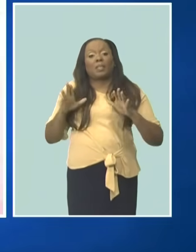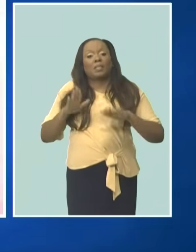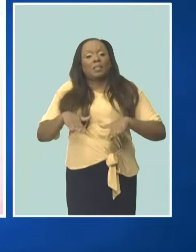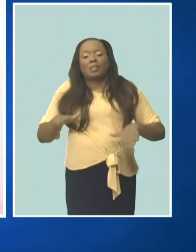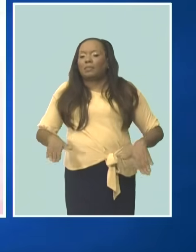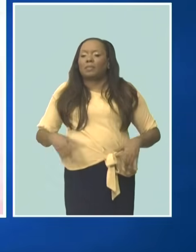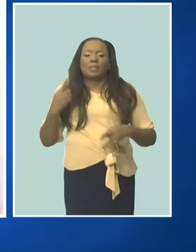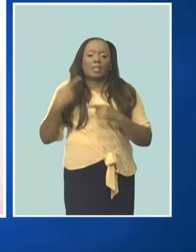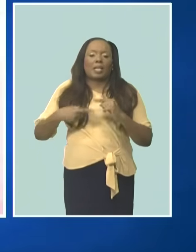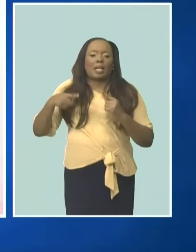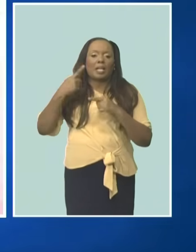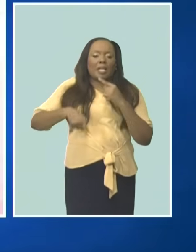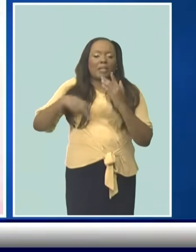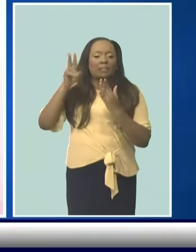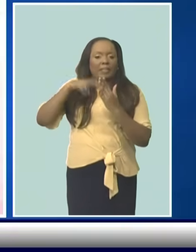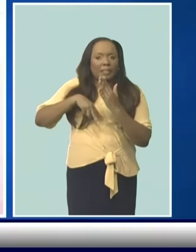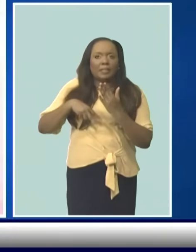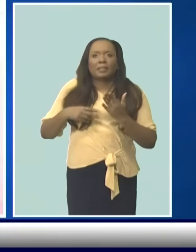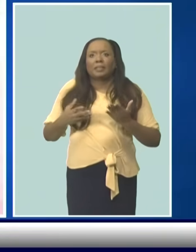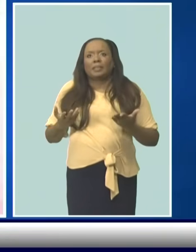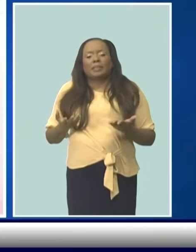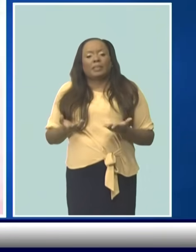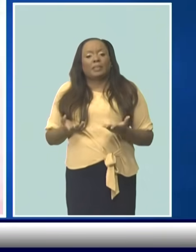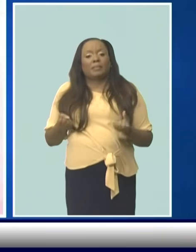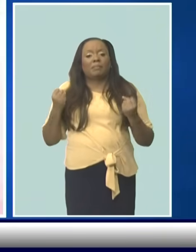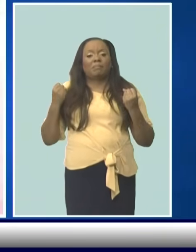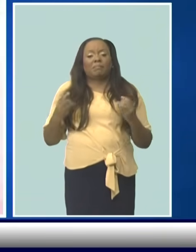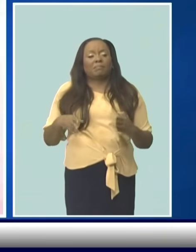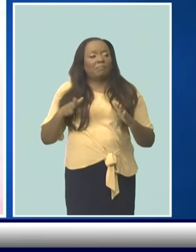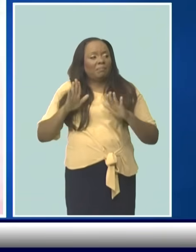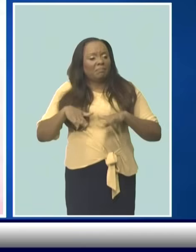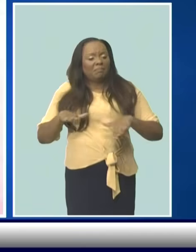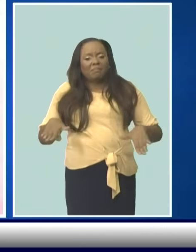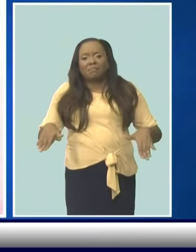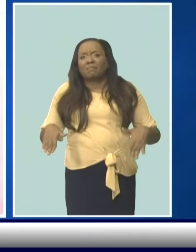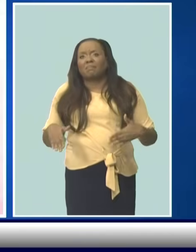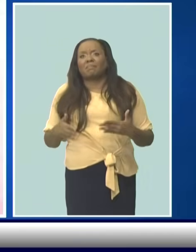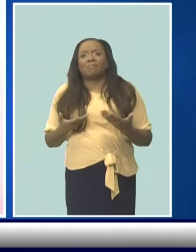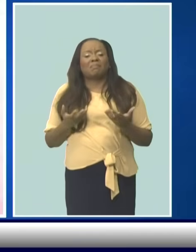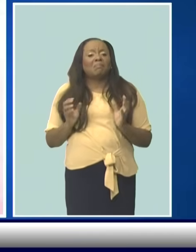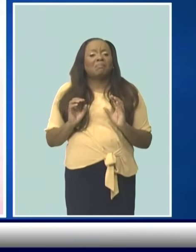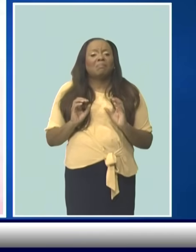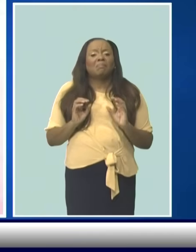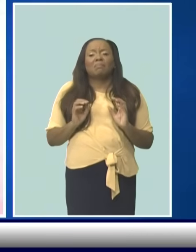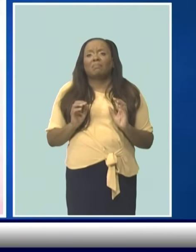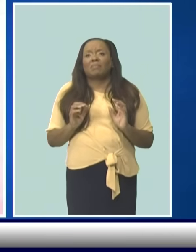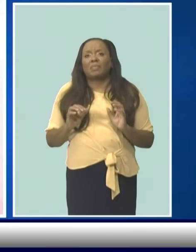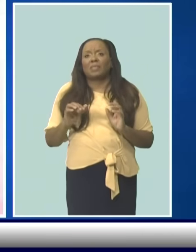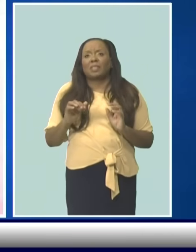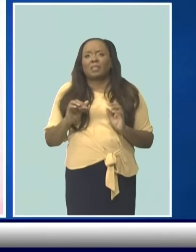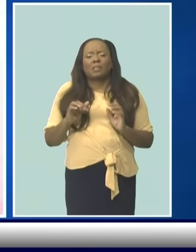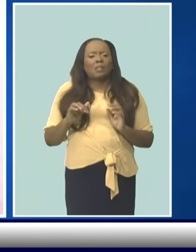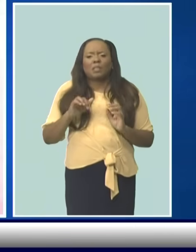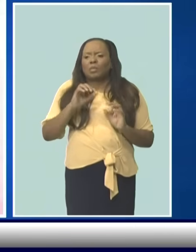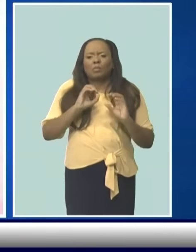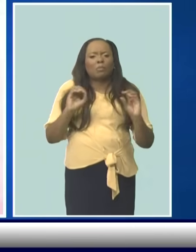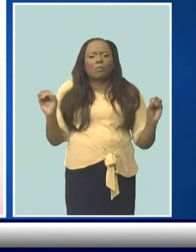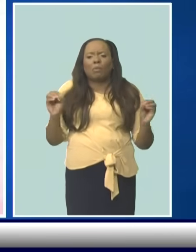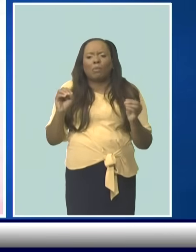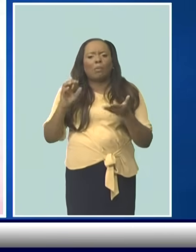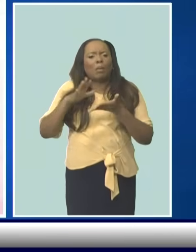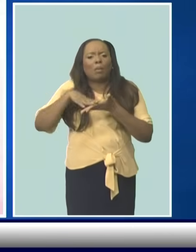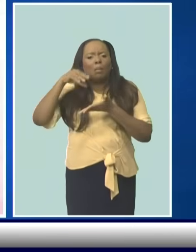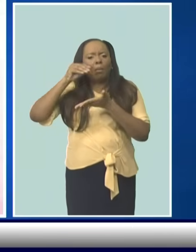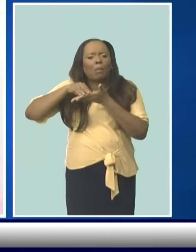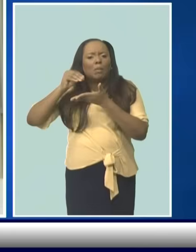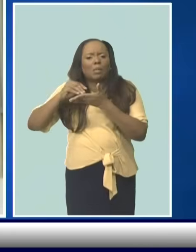to read. And by that I mean too many children with no learning challenges. They were not diagnosed as having